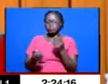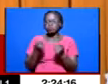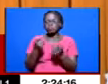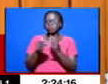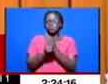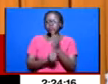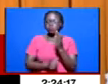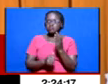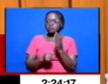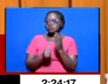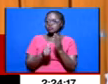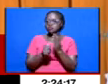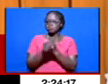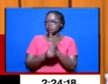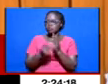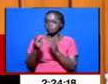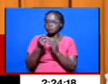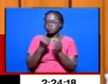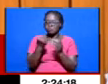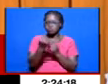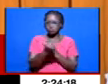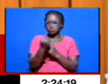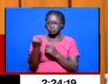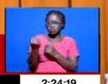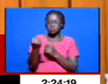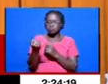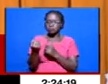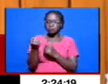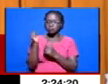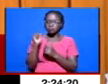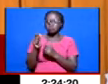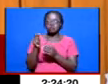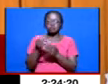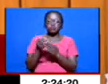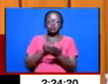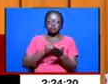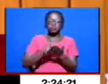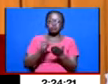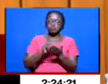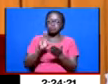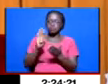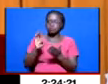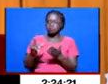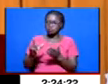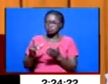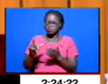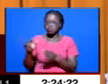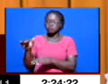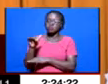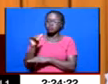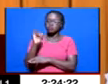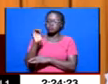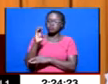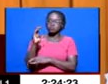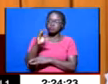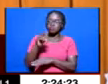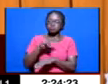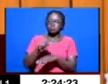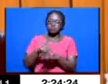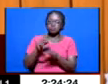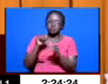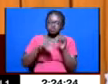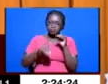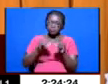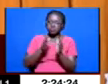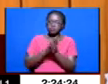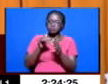255, the President shall, before assenting to the bill, request IEBC to conduct a national referendum within 90